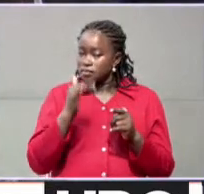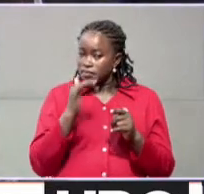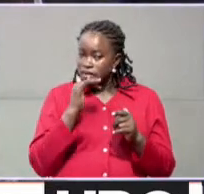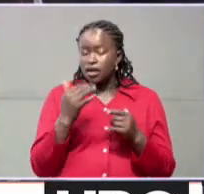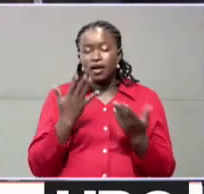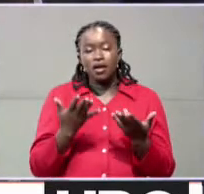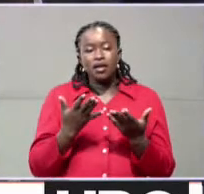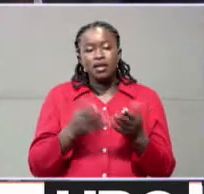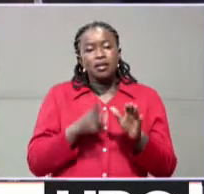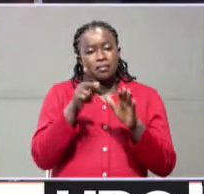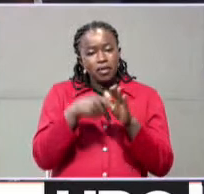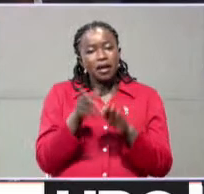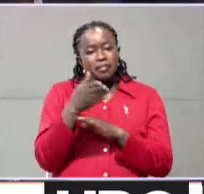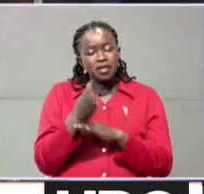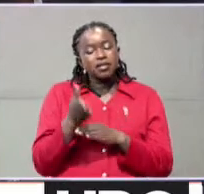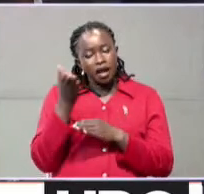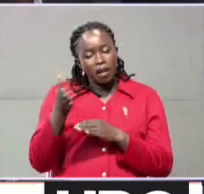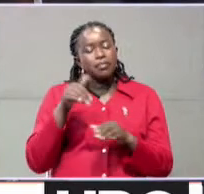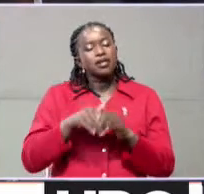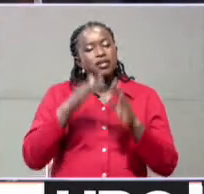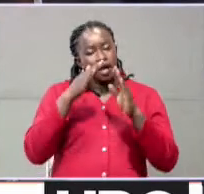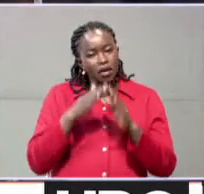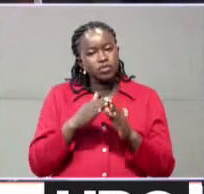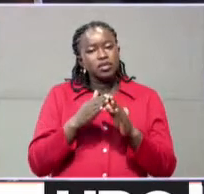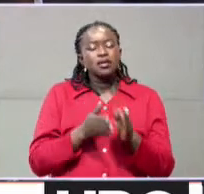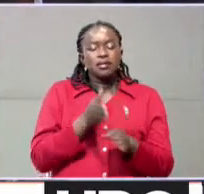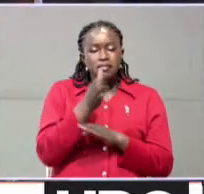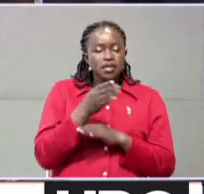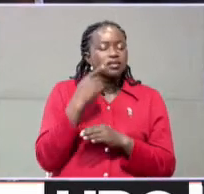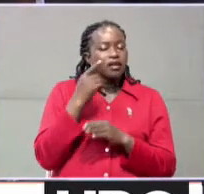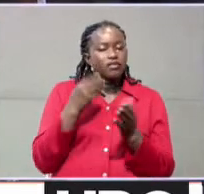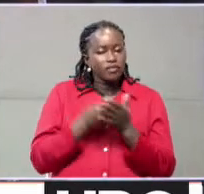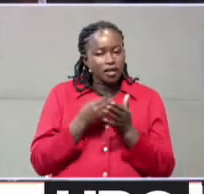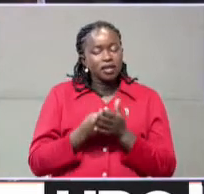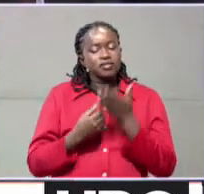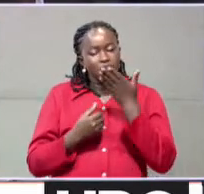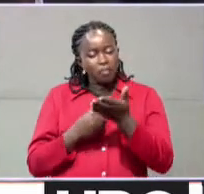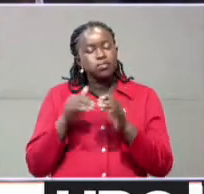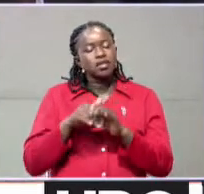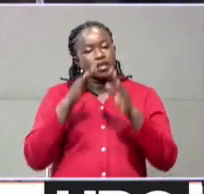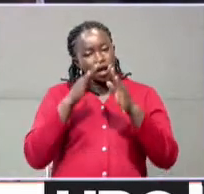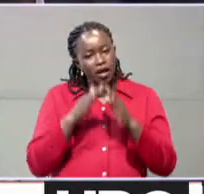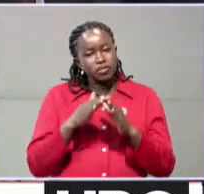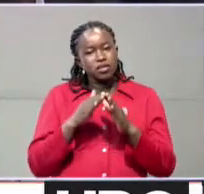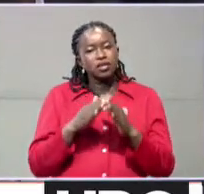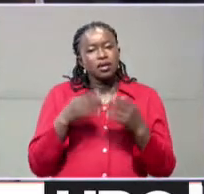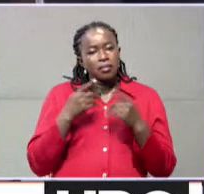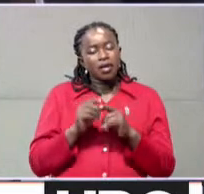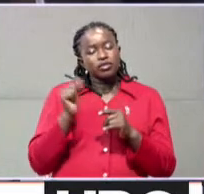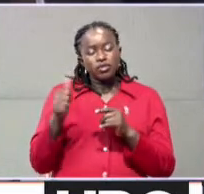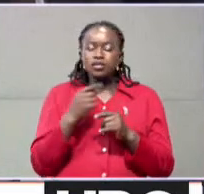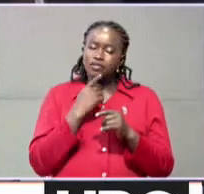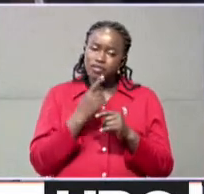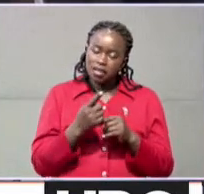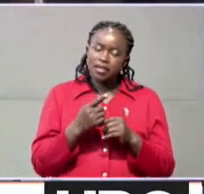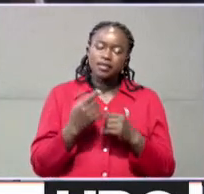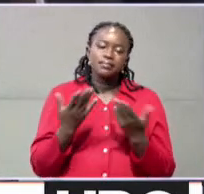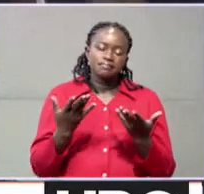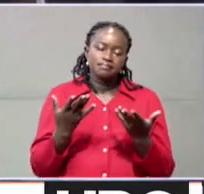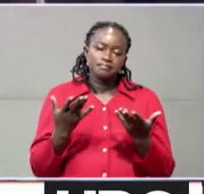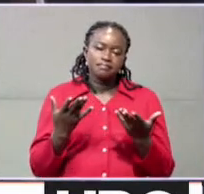the prime minister was in the house the minister for finance was in the house and all you said was